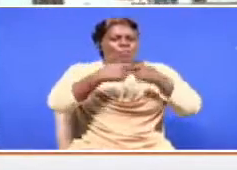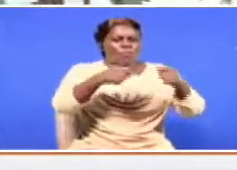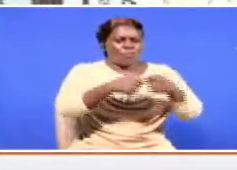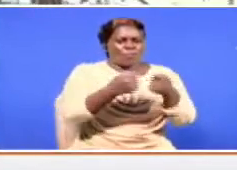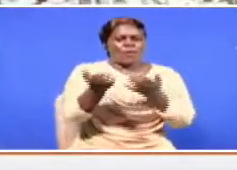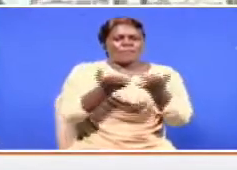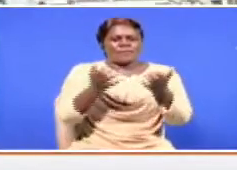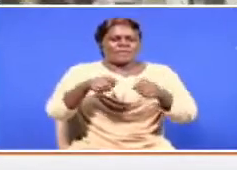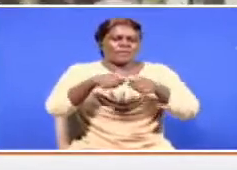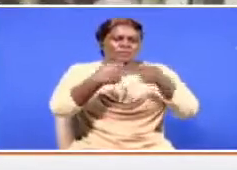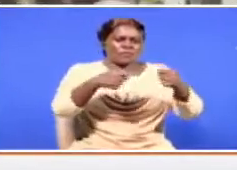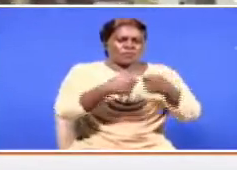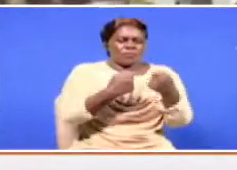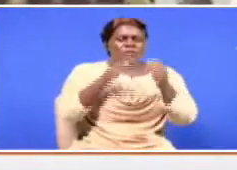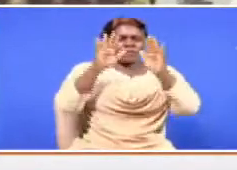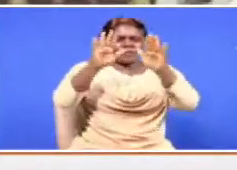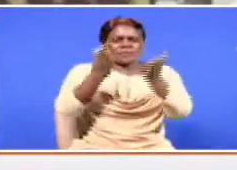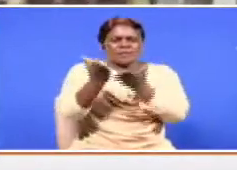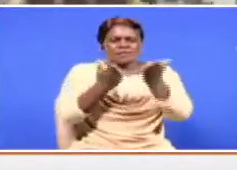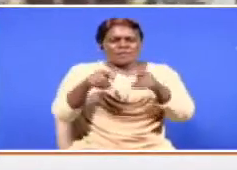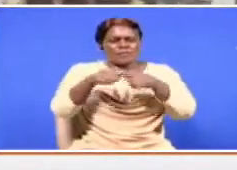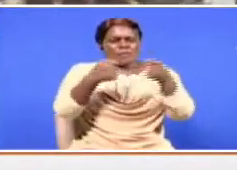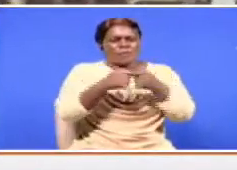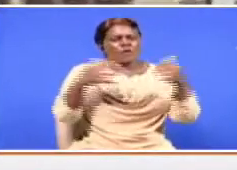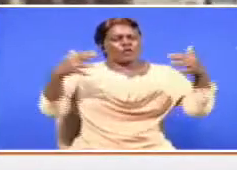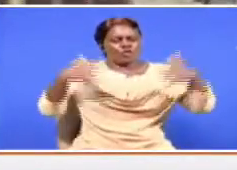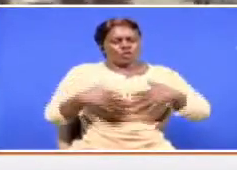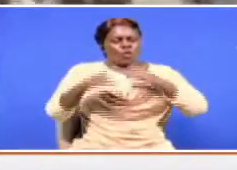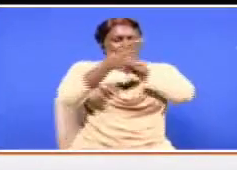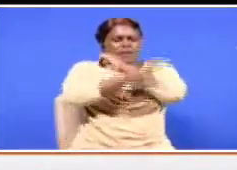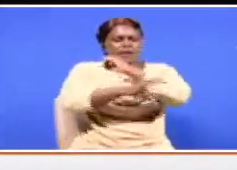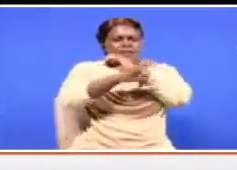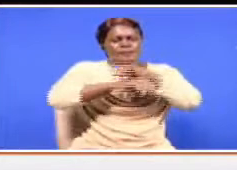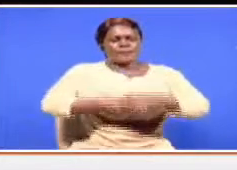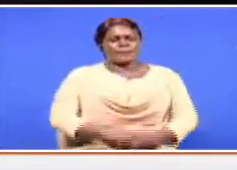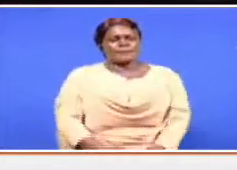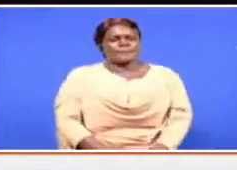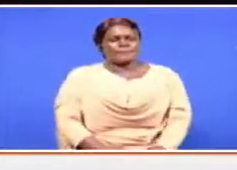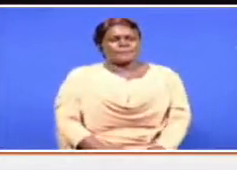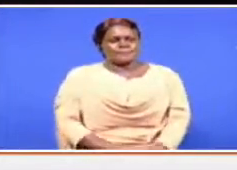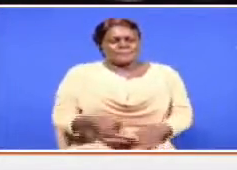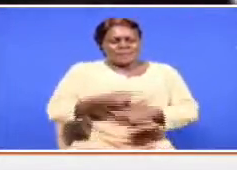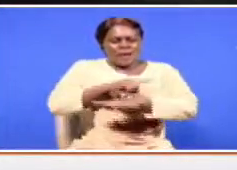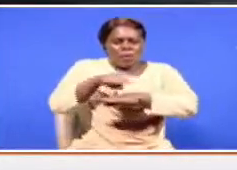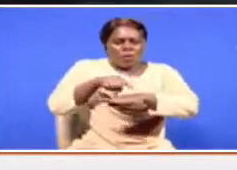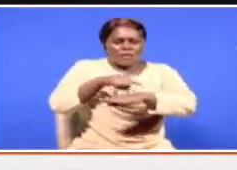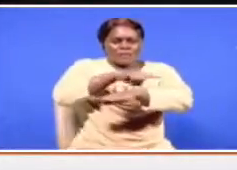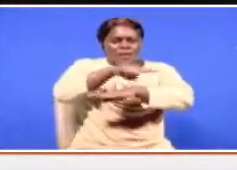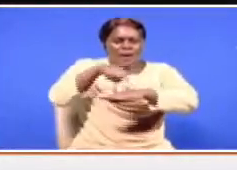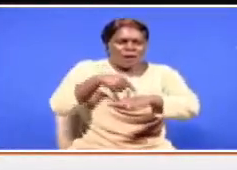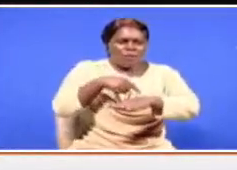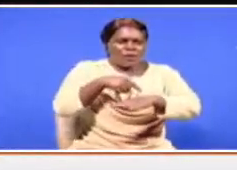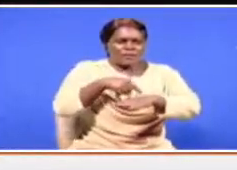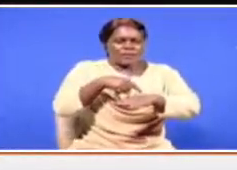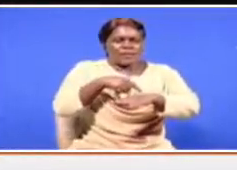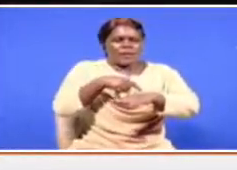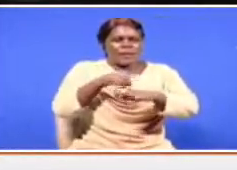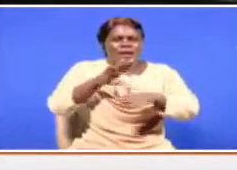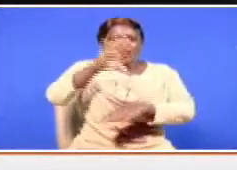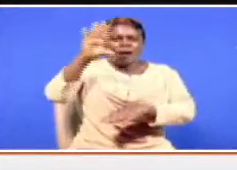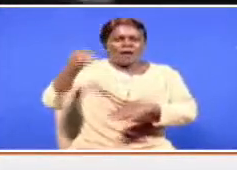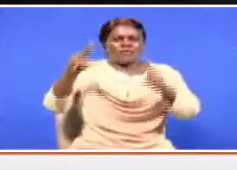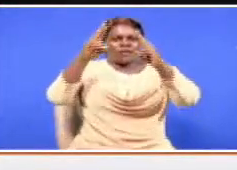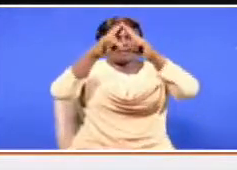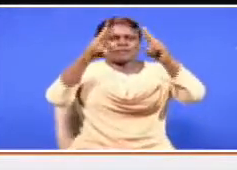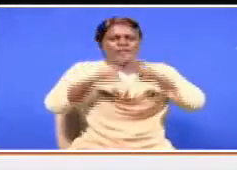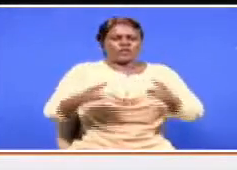businesses, and critical services, sending shockwaves throughout the country. For hours, East Africa's largest